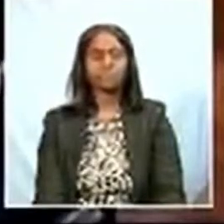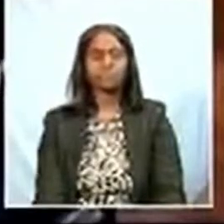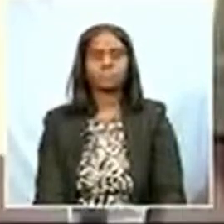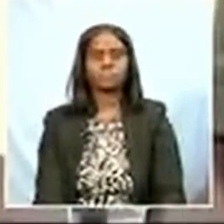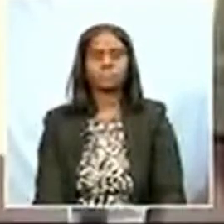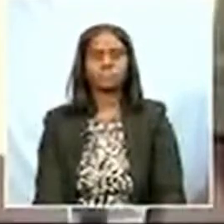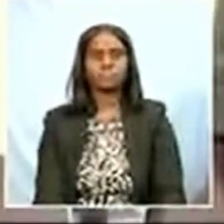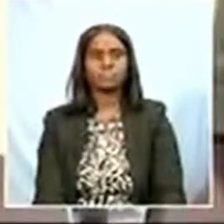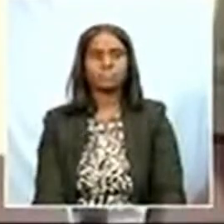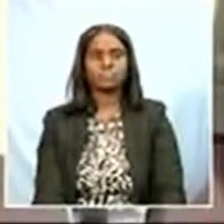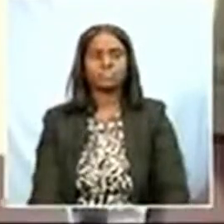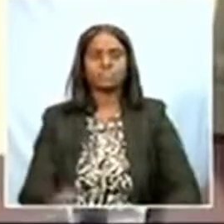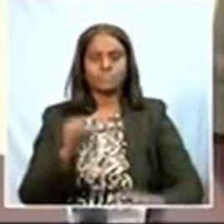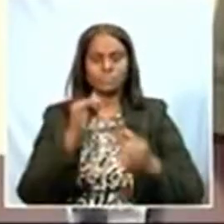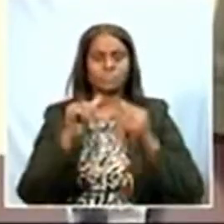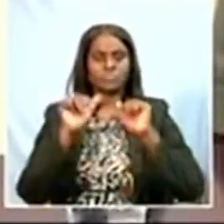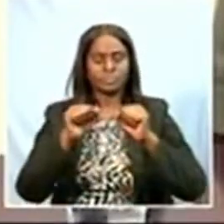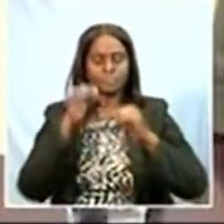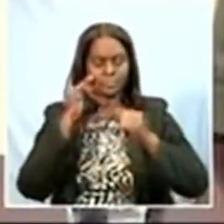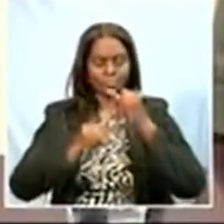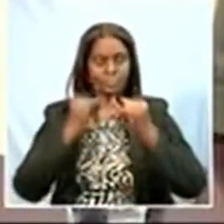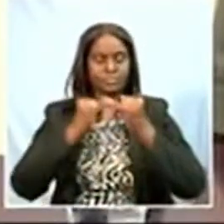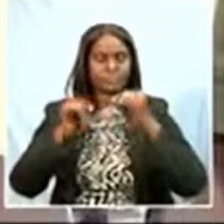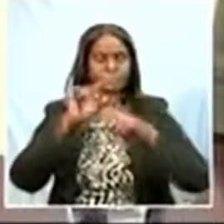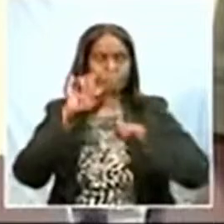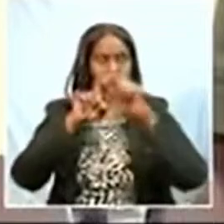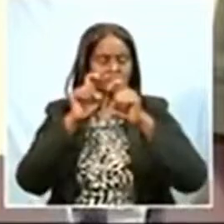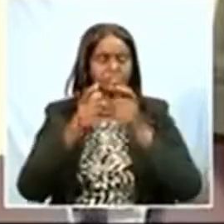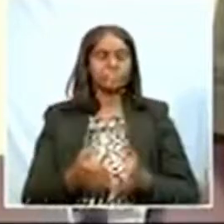much. With that being said, you can take our final question.